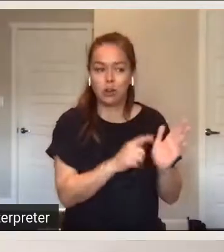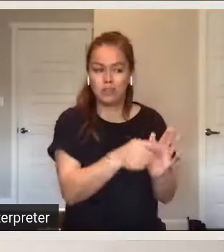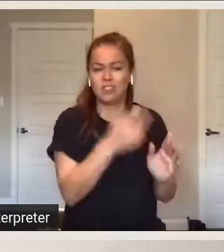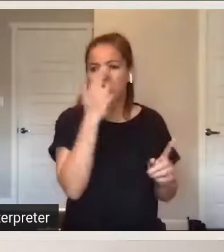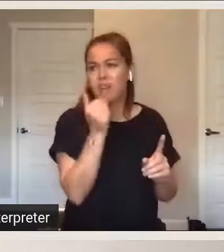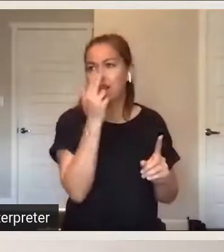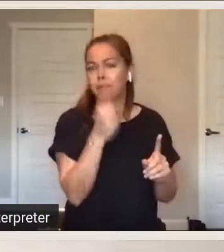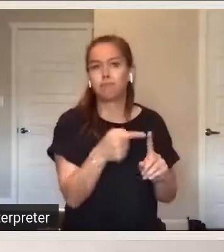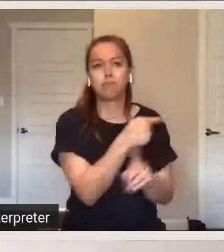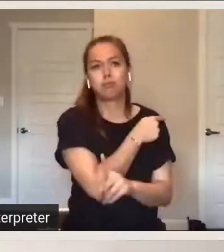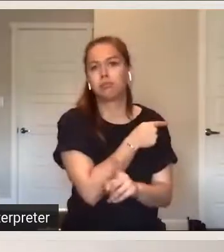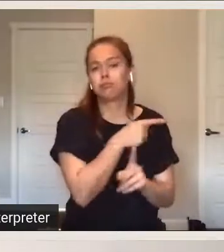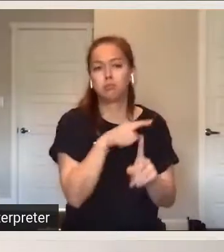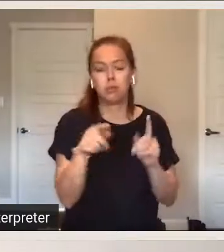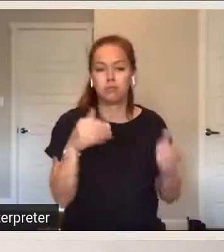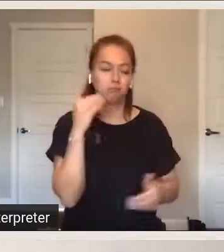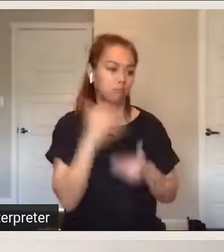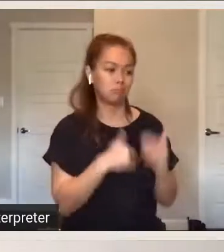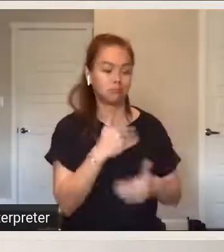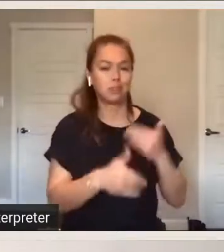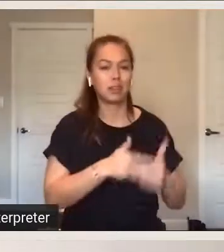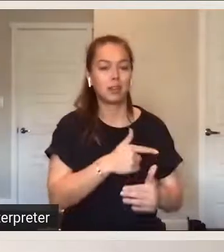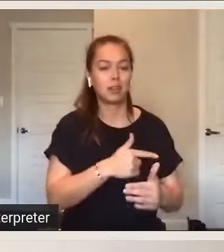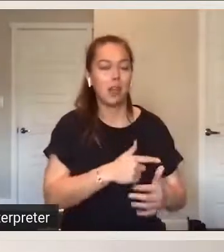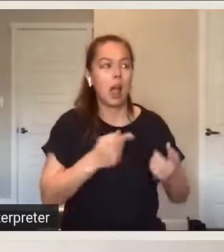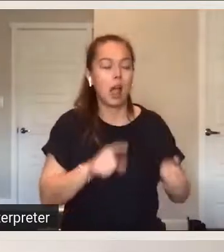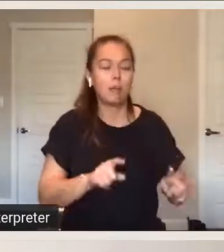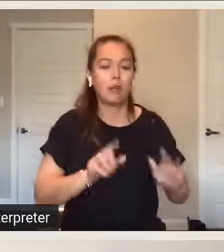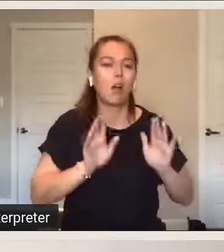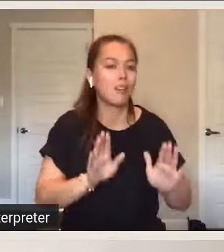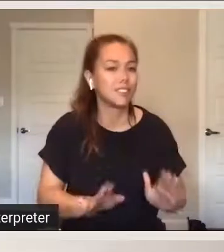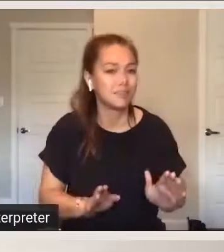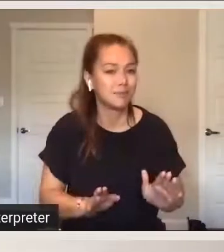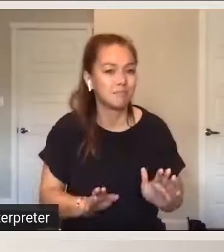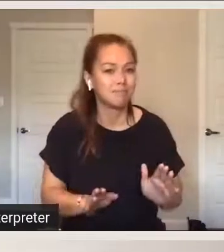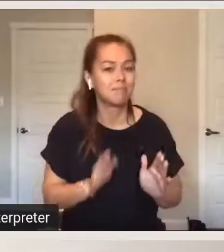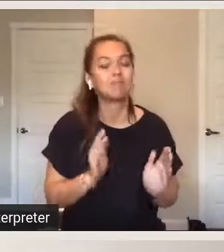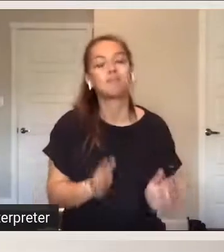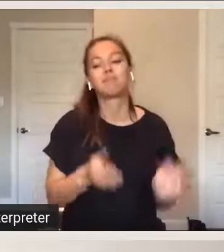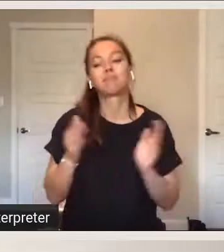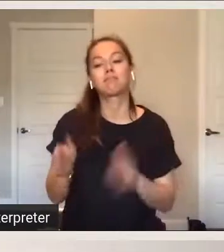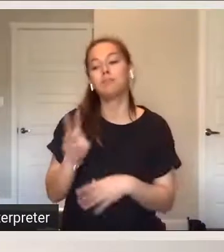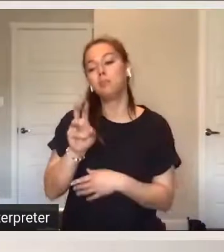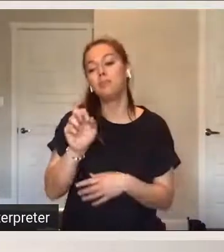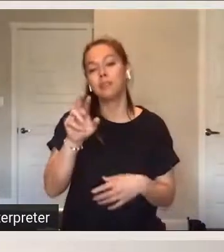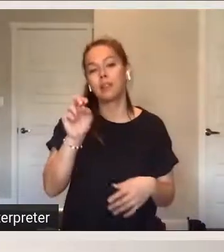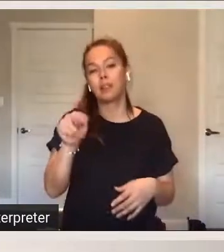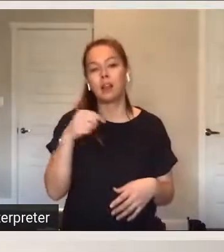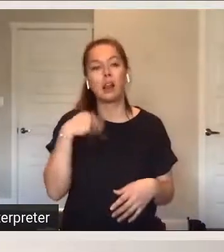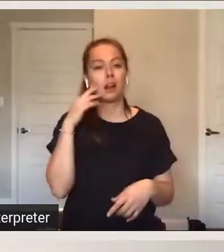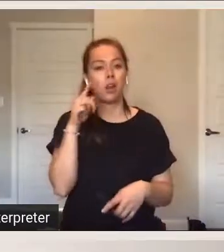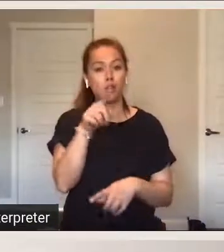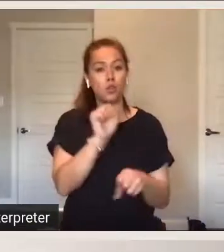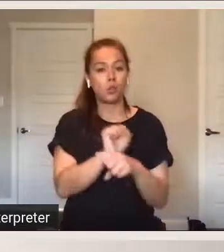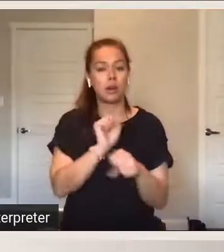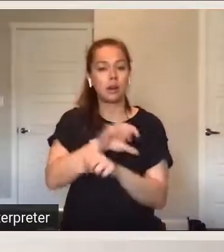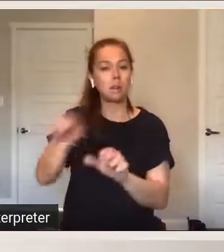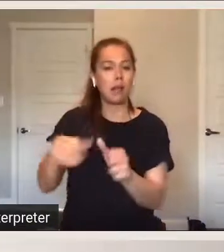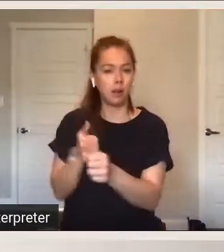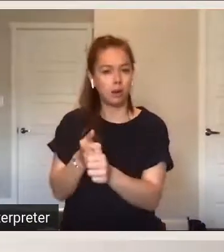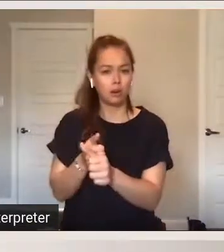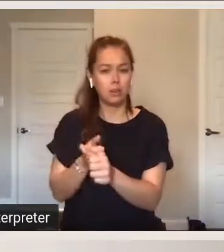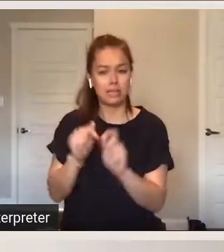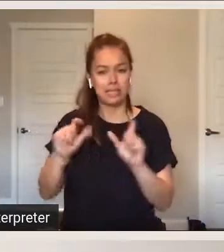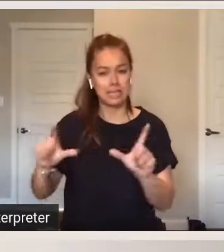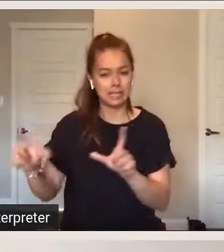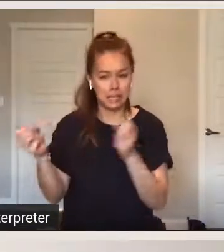And I know Warren worked with a few of our other, with the background, because he was also being the assistant director. So